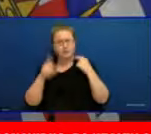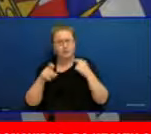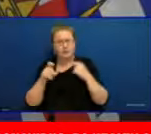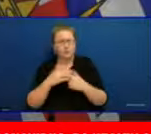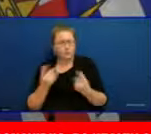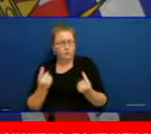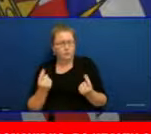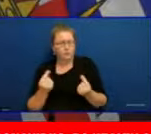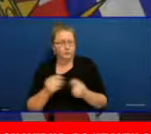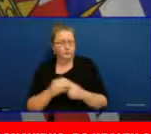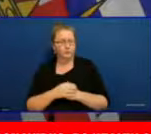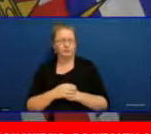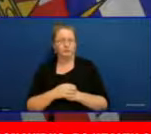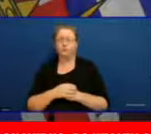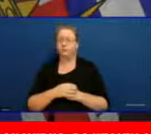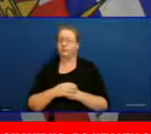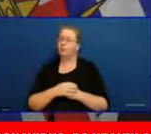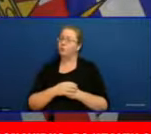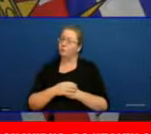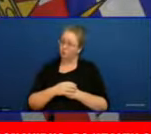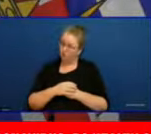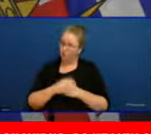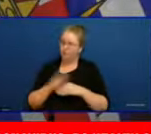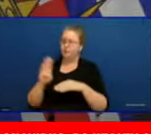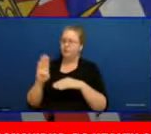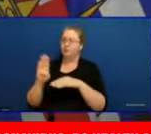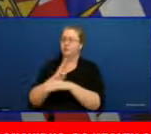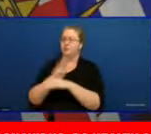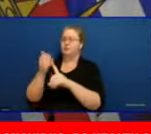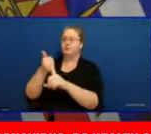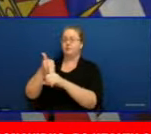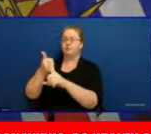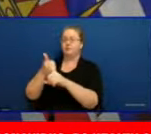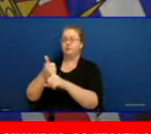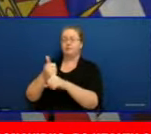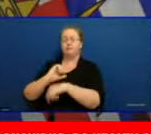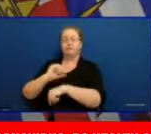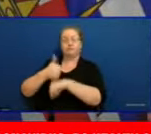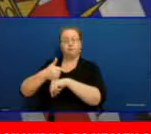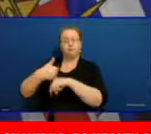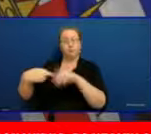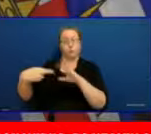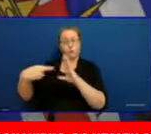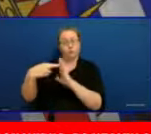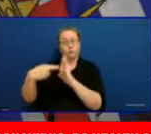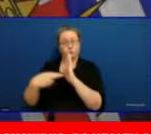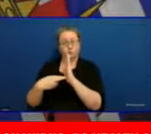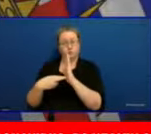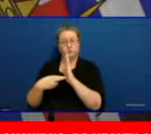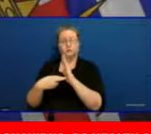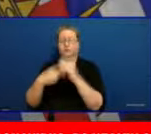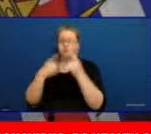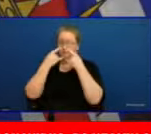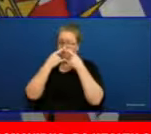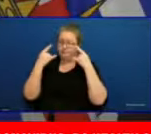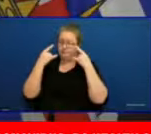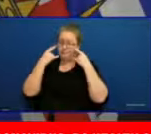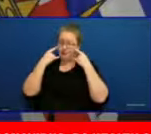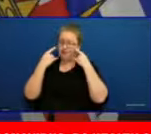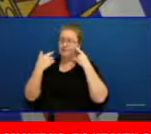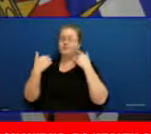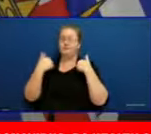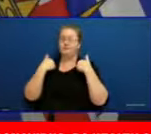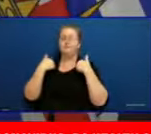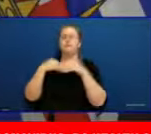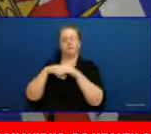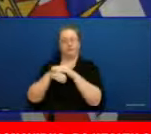mandate masks? I will say that businesses themselves can say, in my business, it is people need